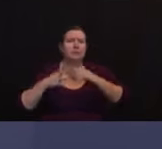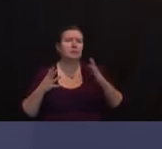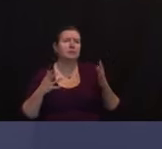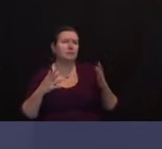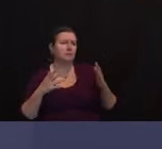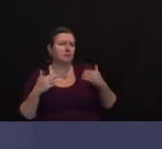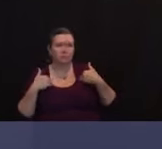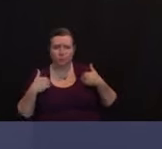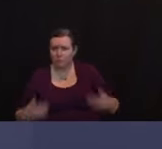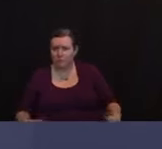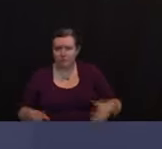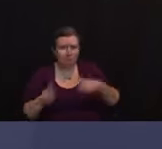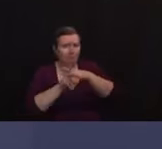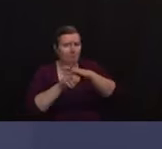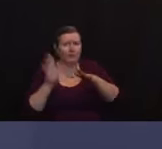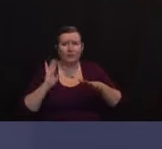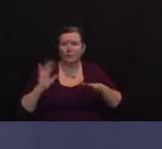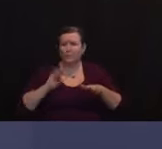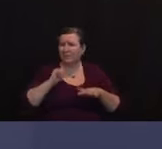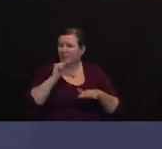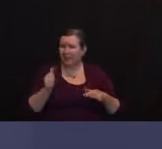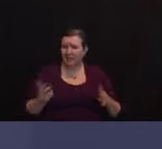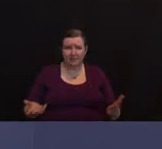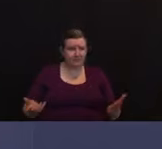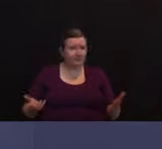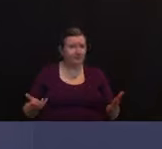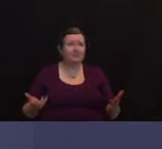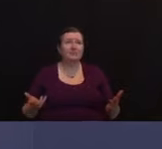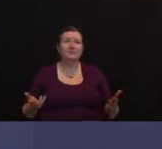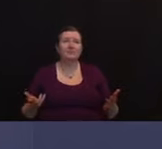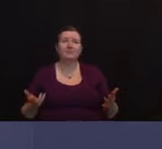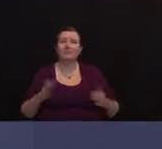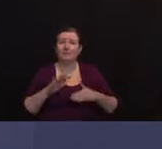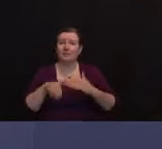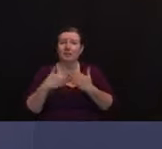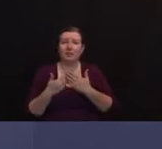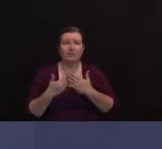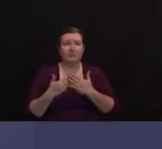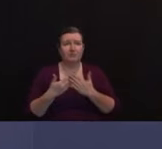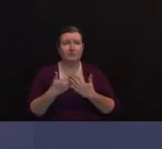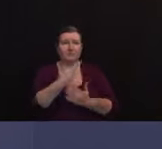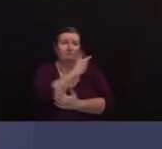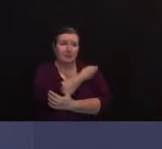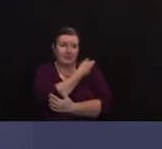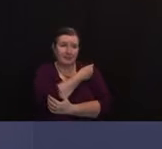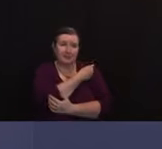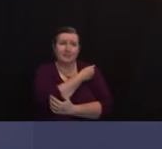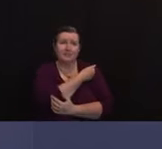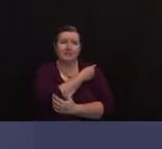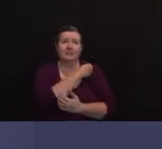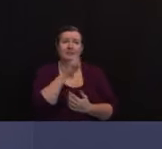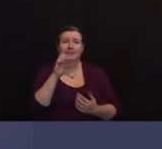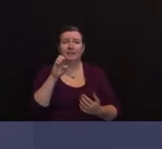that that all of the vaccines are extremely efficacious in